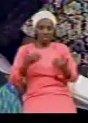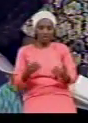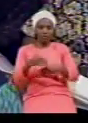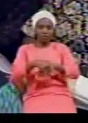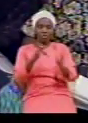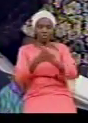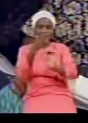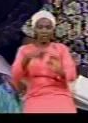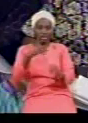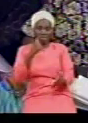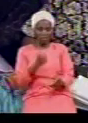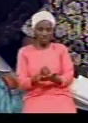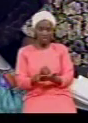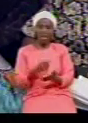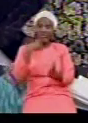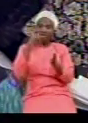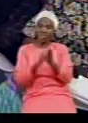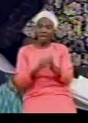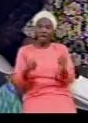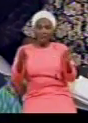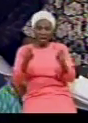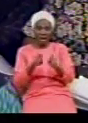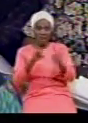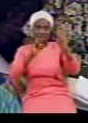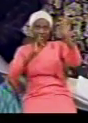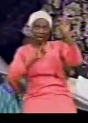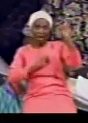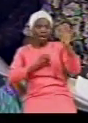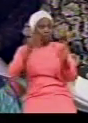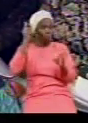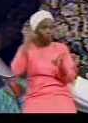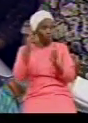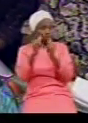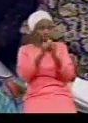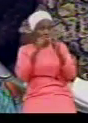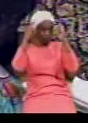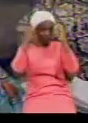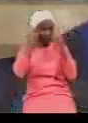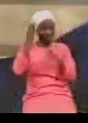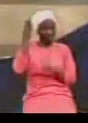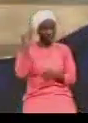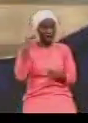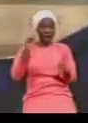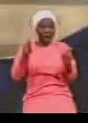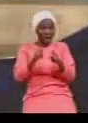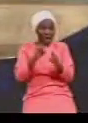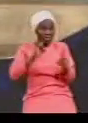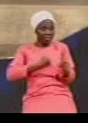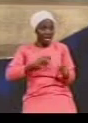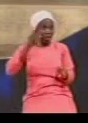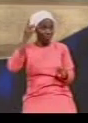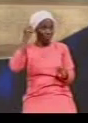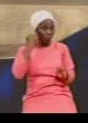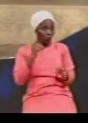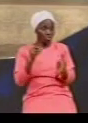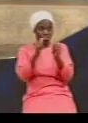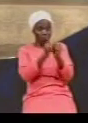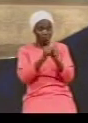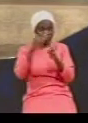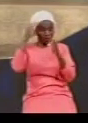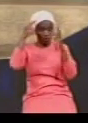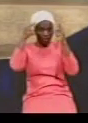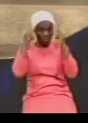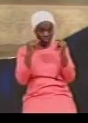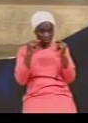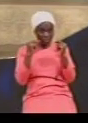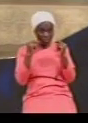It says, as I was with Moses, as I was with Moses, before the rock where